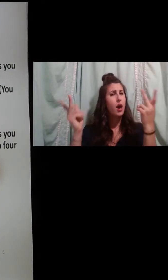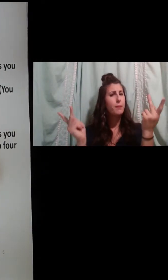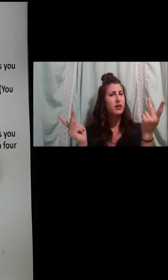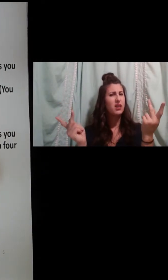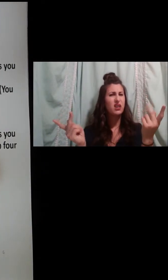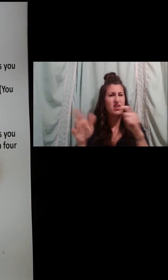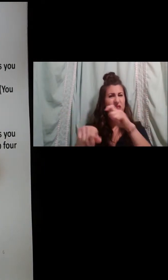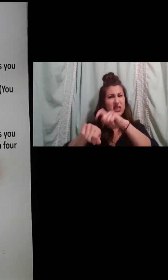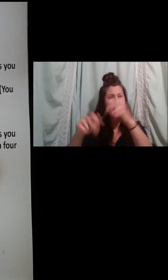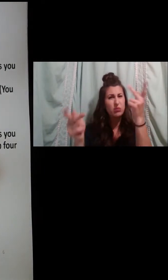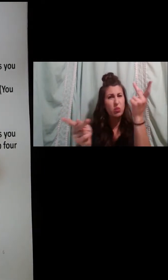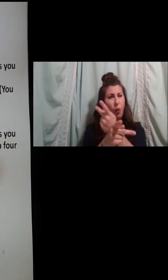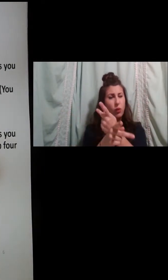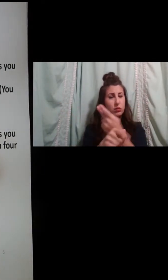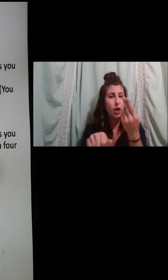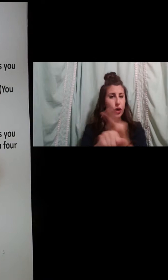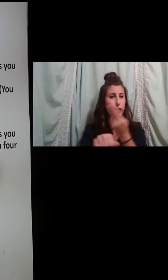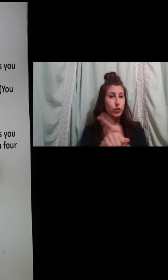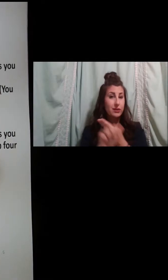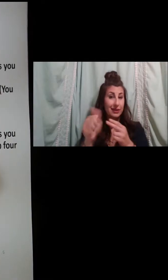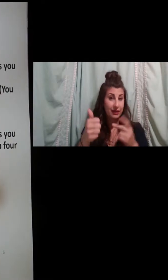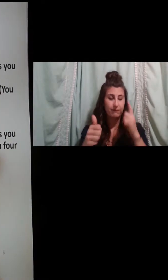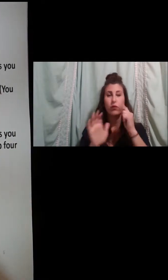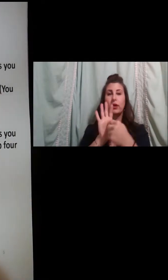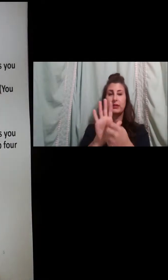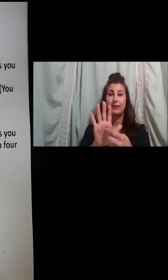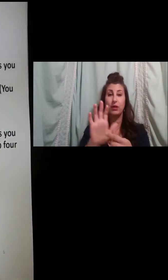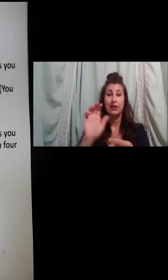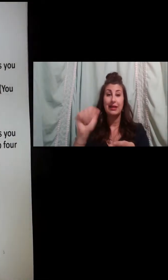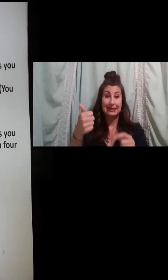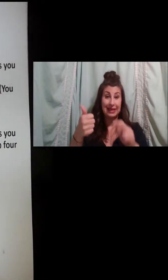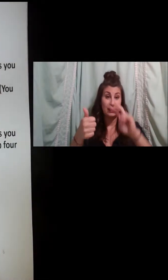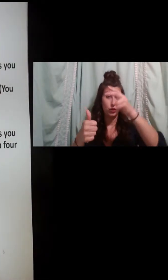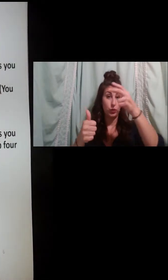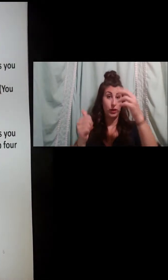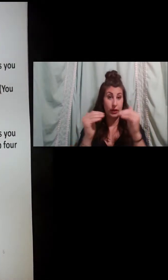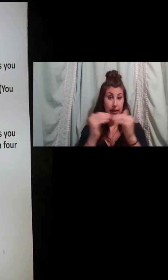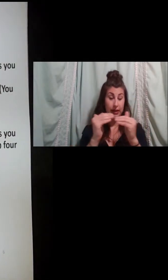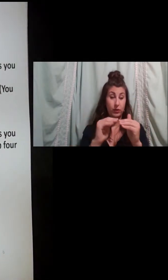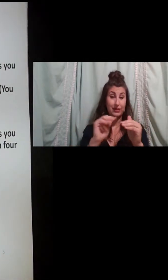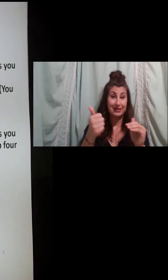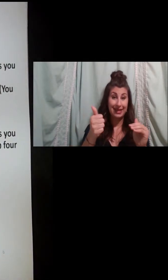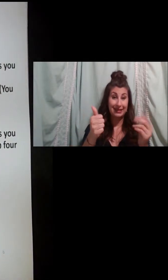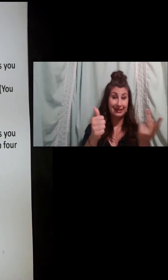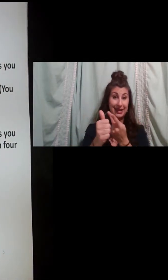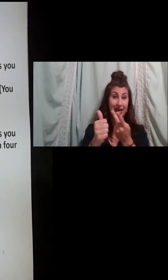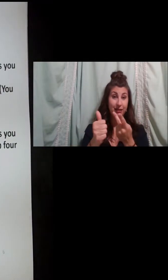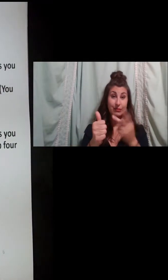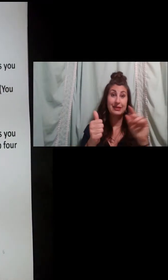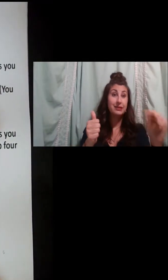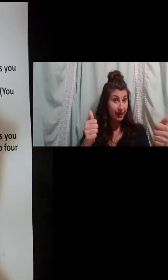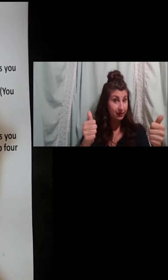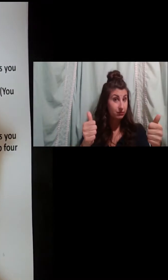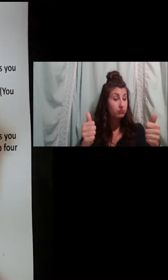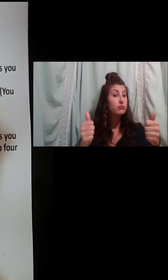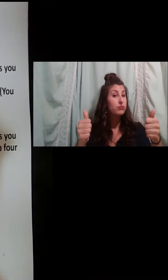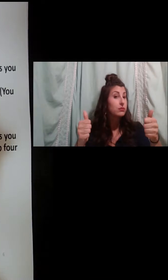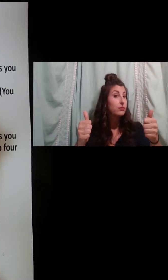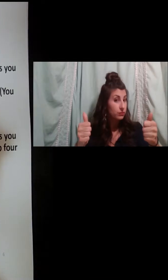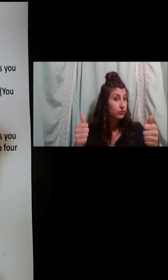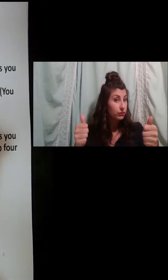how many times you multiply by 10. For example, 10 squared equals 10 times